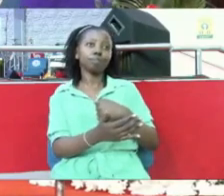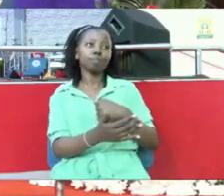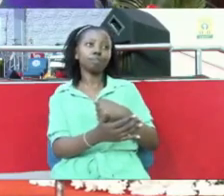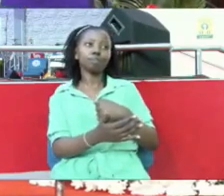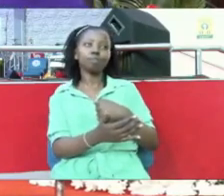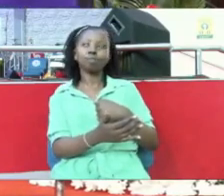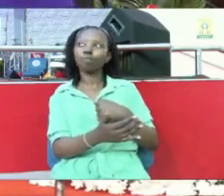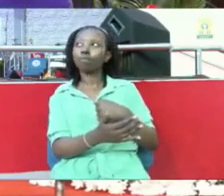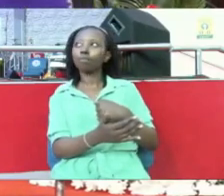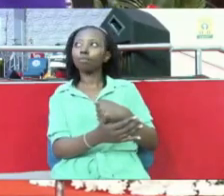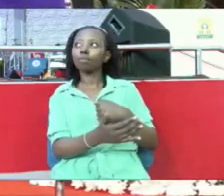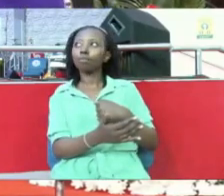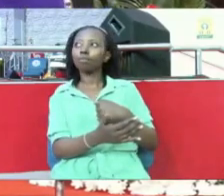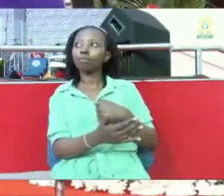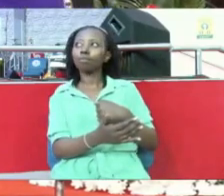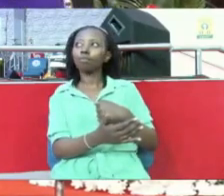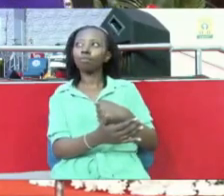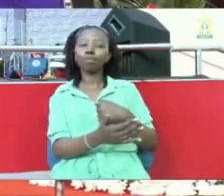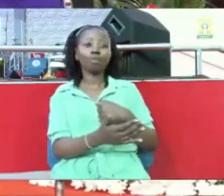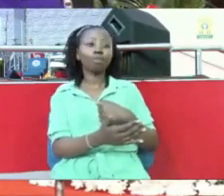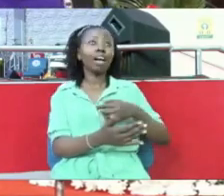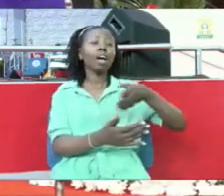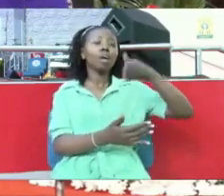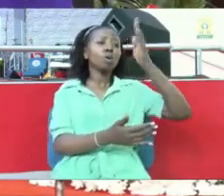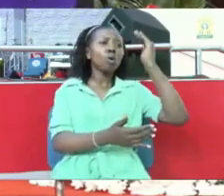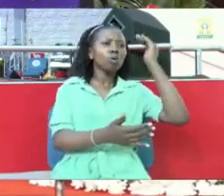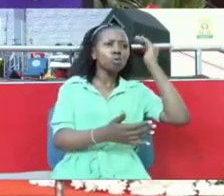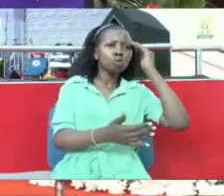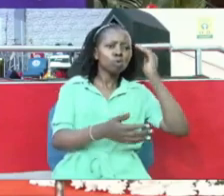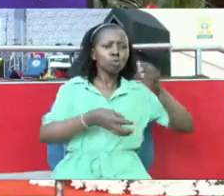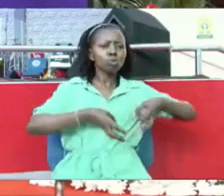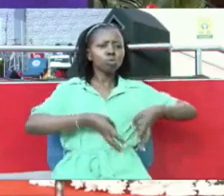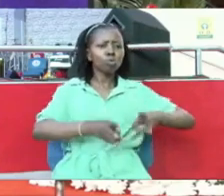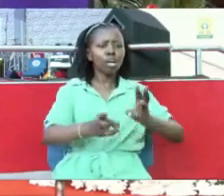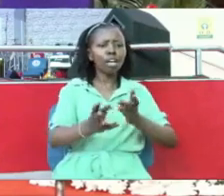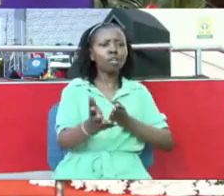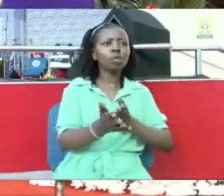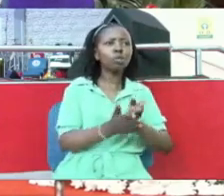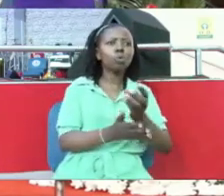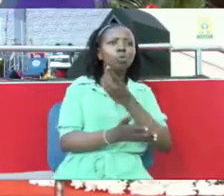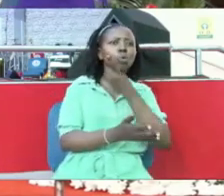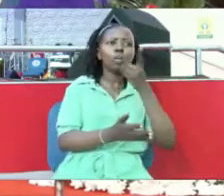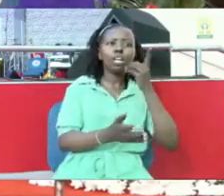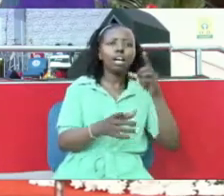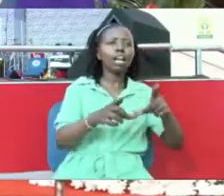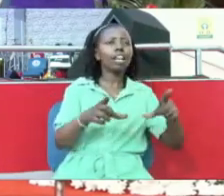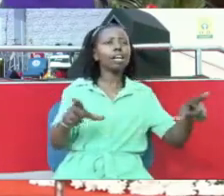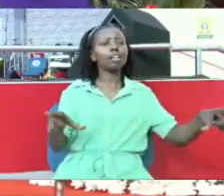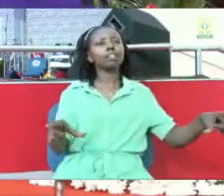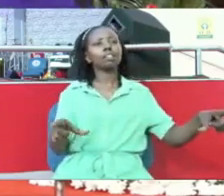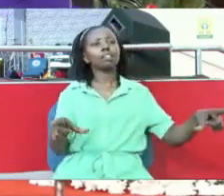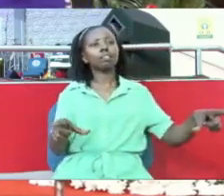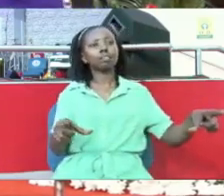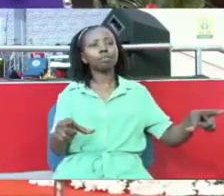mchungaji wangu ananifanyia. He knows the way through the wilderness. Anajua njia kupitia pale